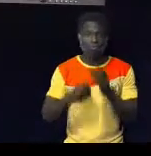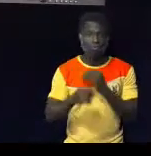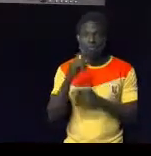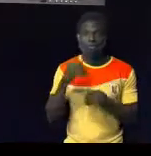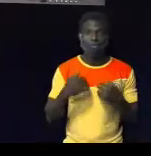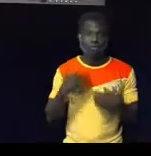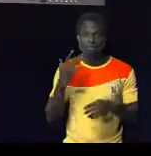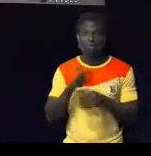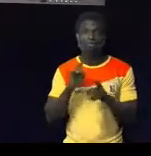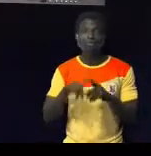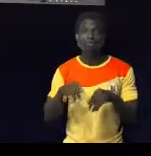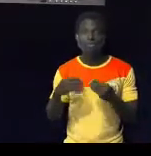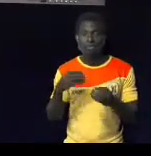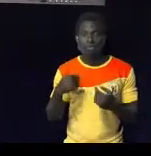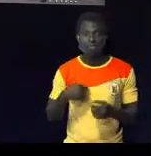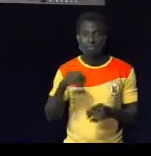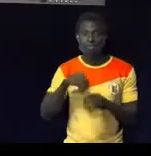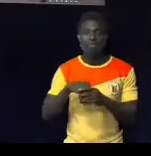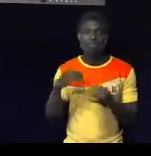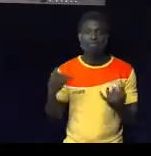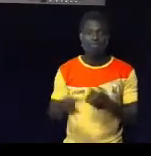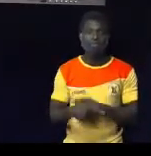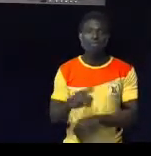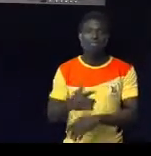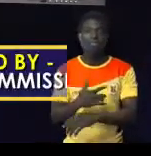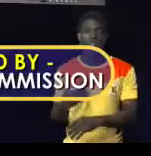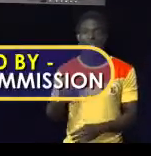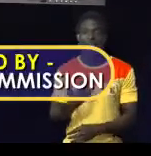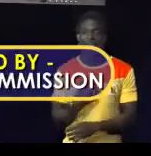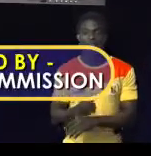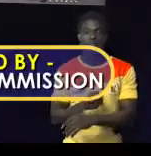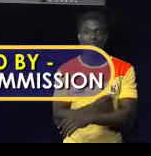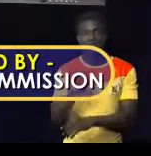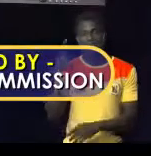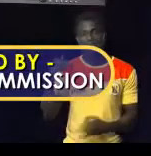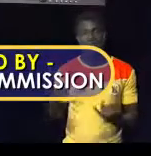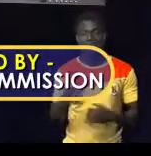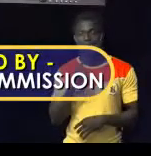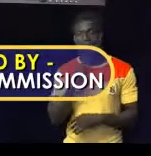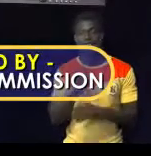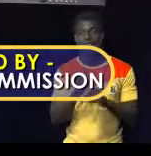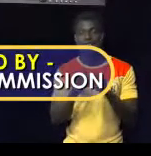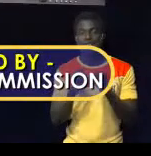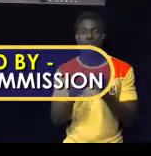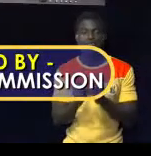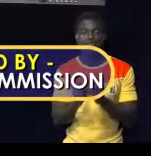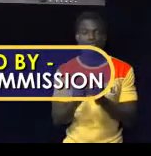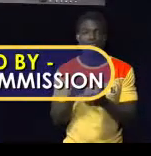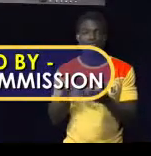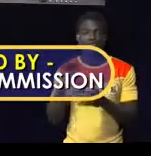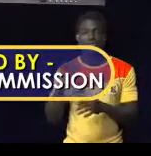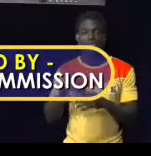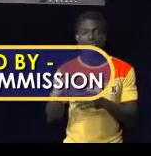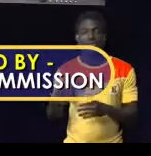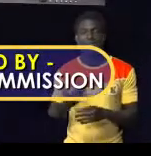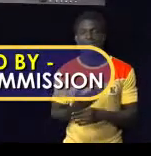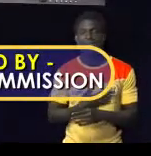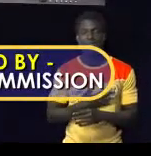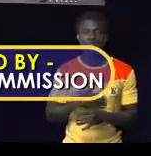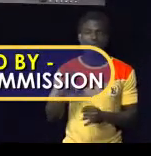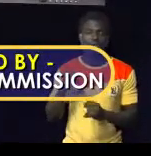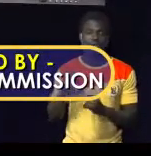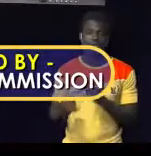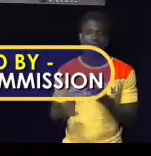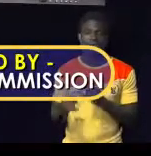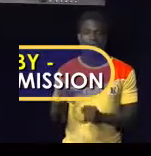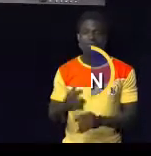attention is what you have promised to give me in today's lesson. Our subject for today is social studies. In our last lesson,